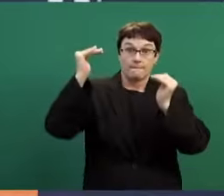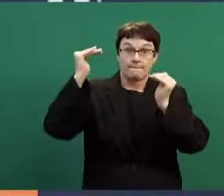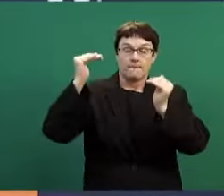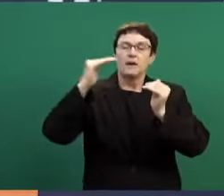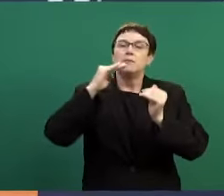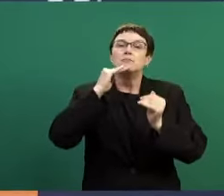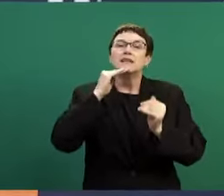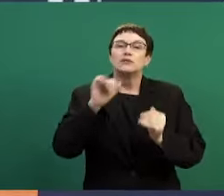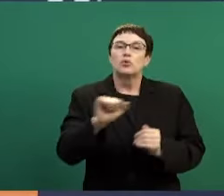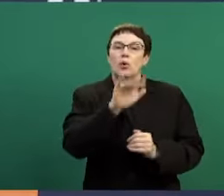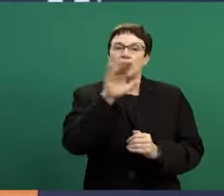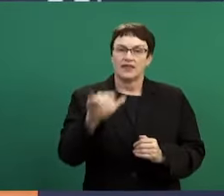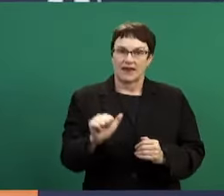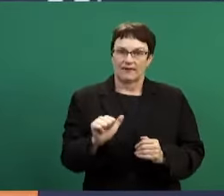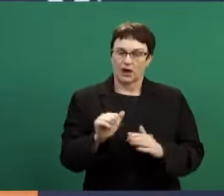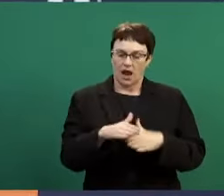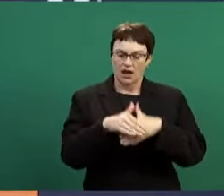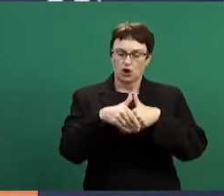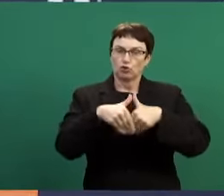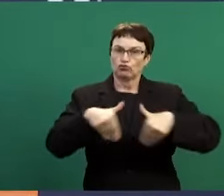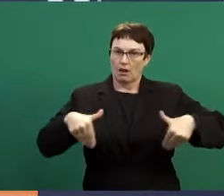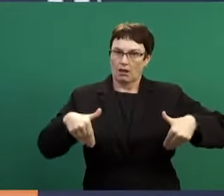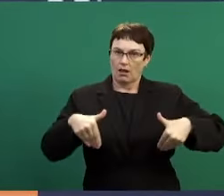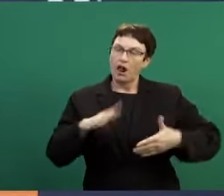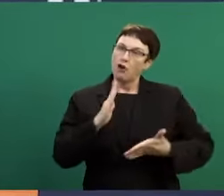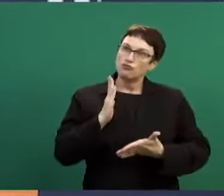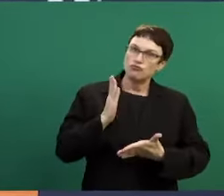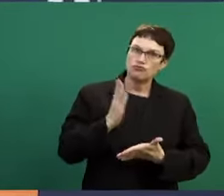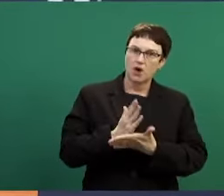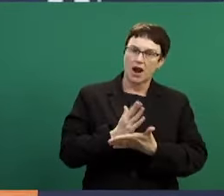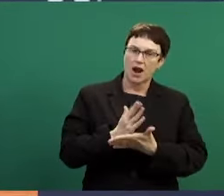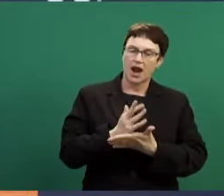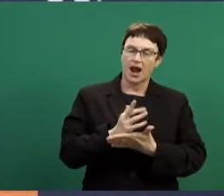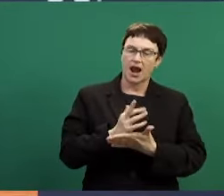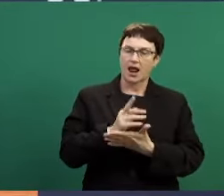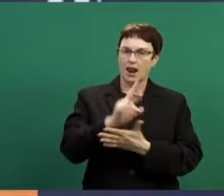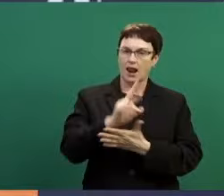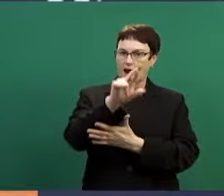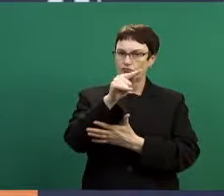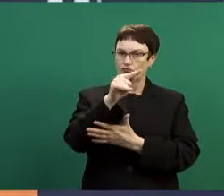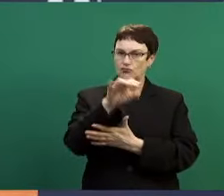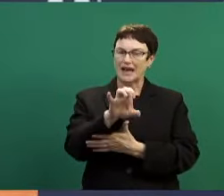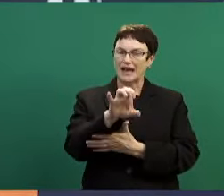Africa's neutral rate, real rate is higher. That would mean